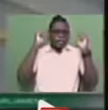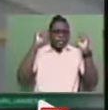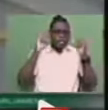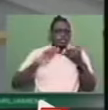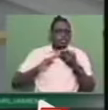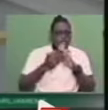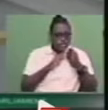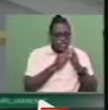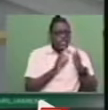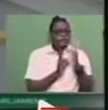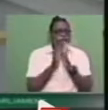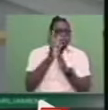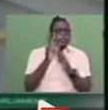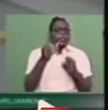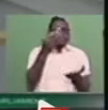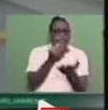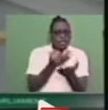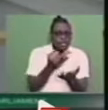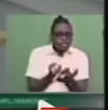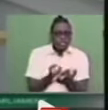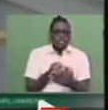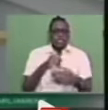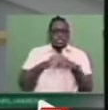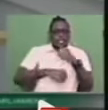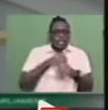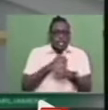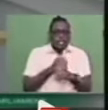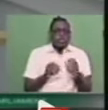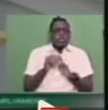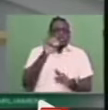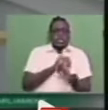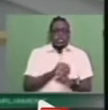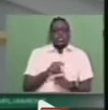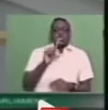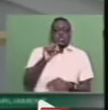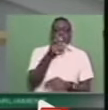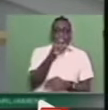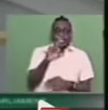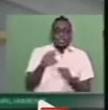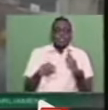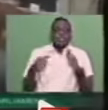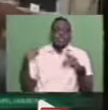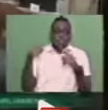year October 2018 to September 2019.